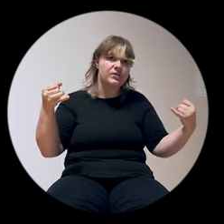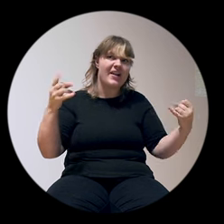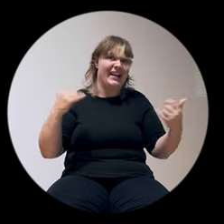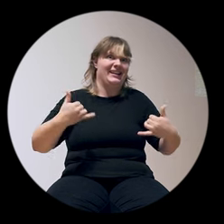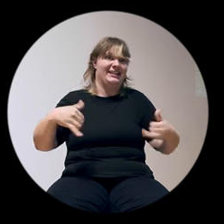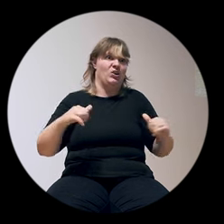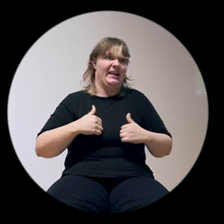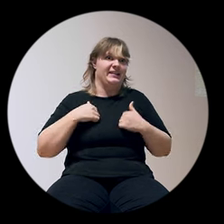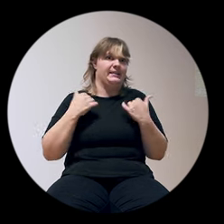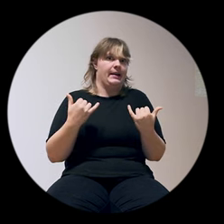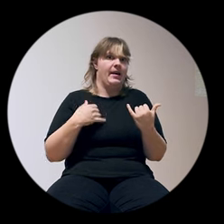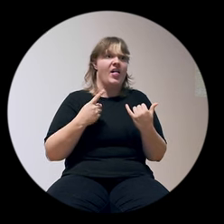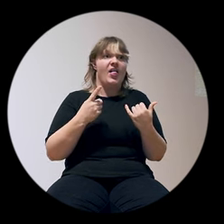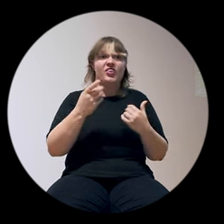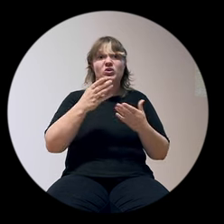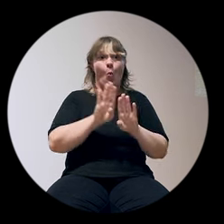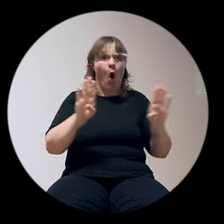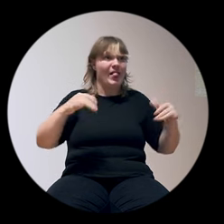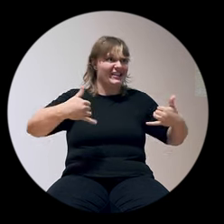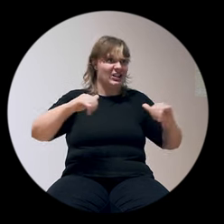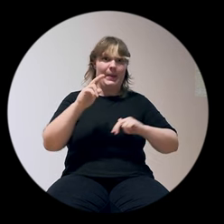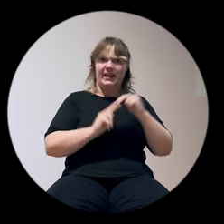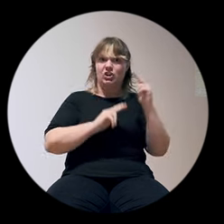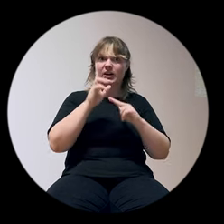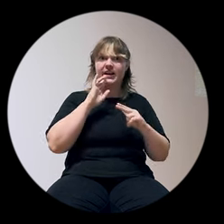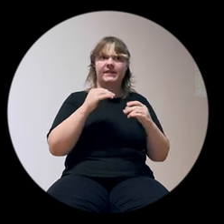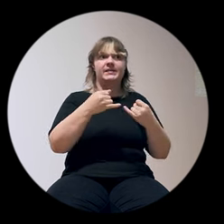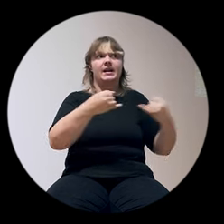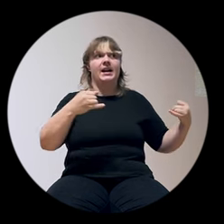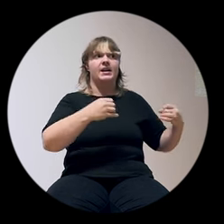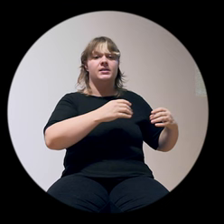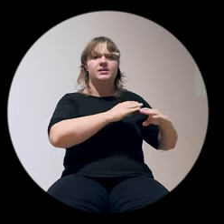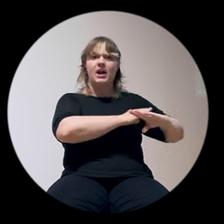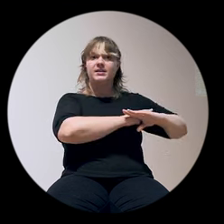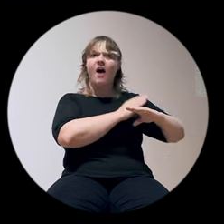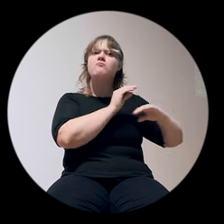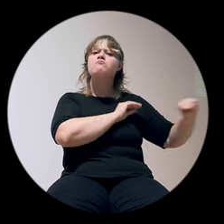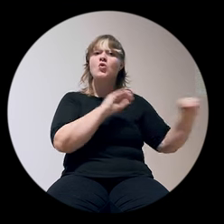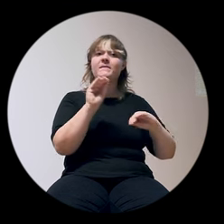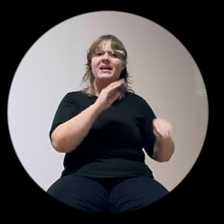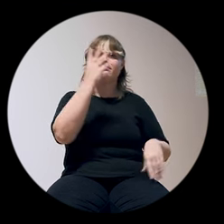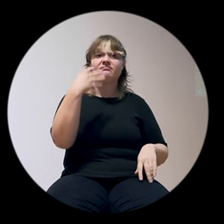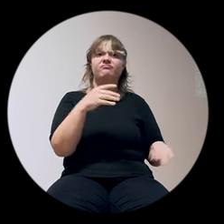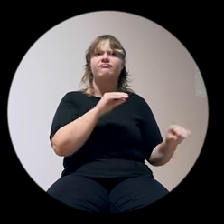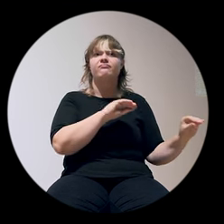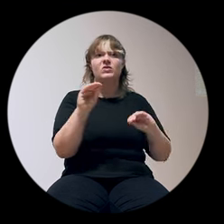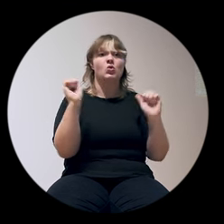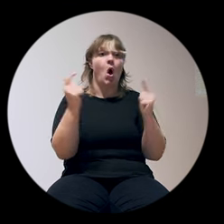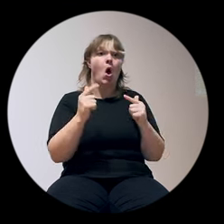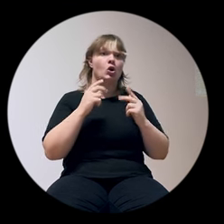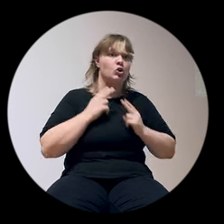exist today. This border wall is still being constructed. It cuts off movement to all human and